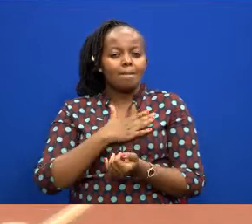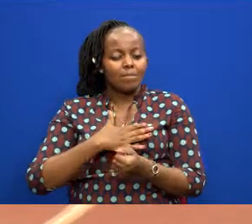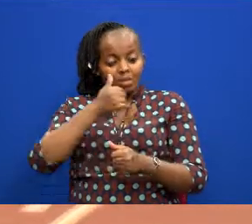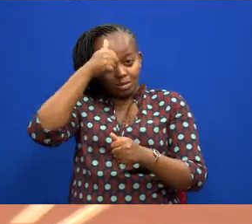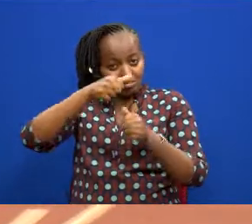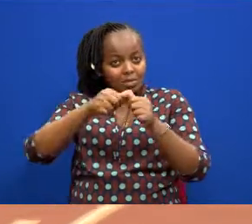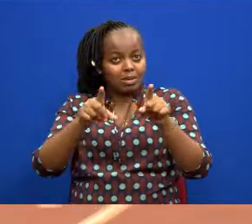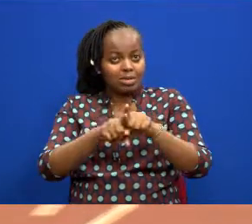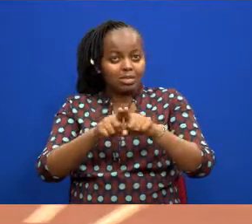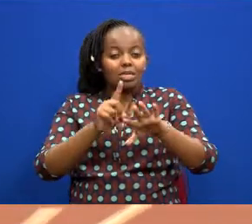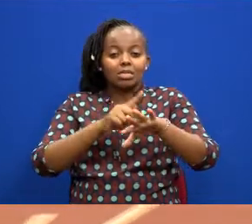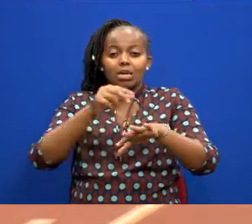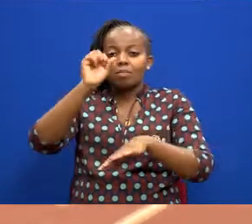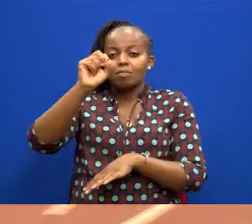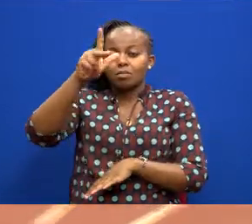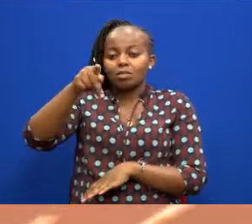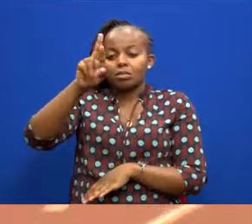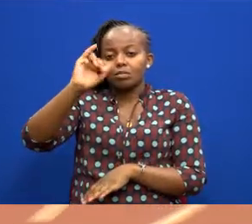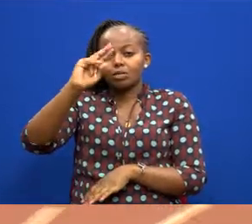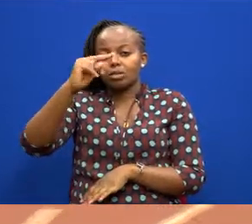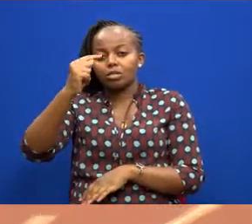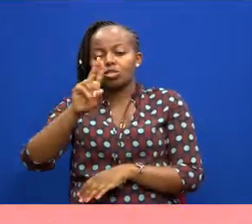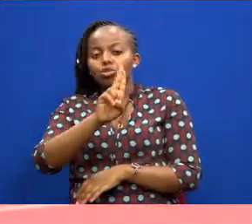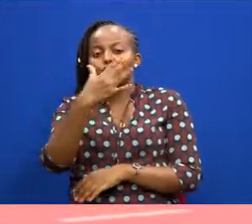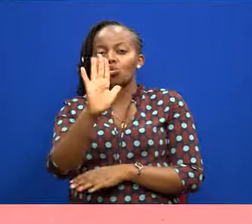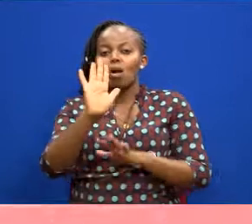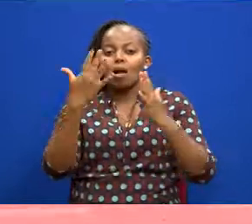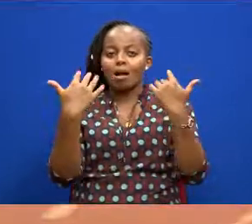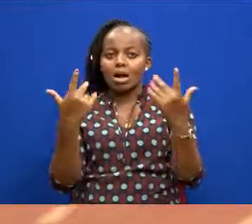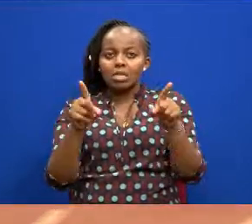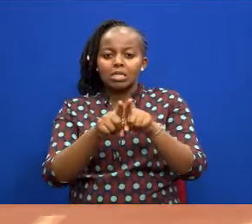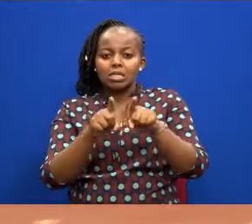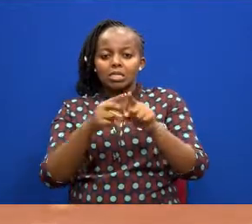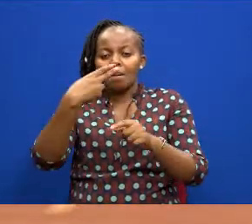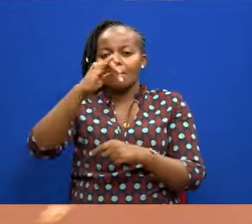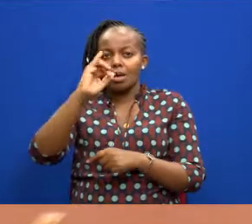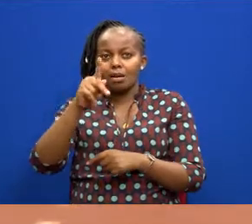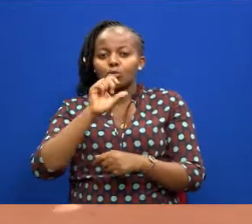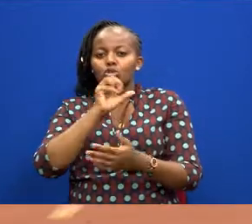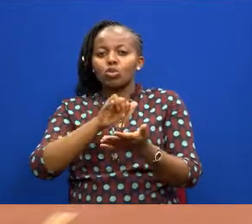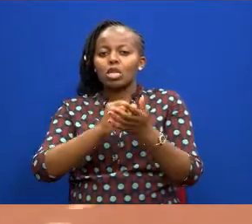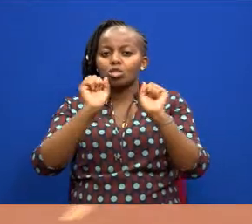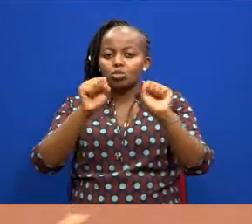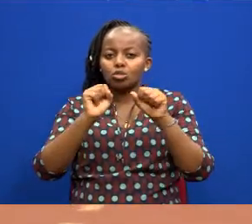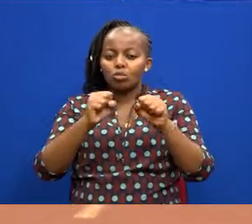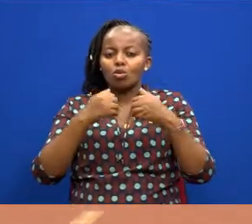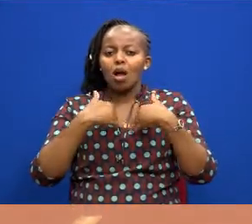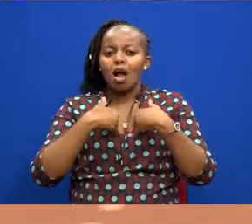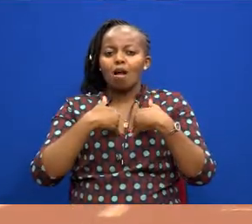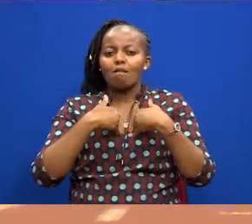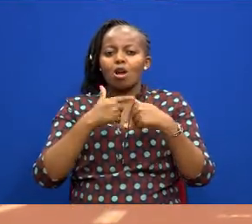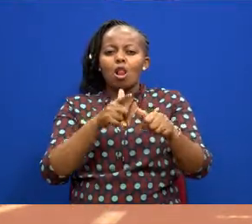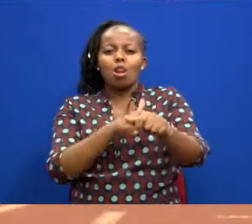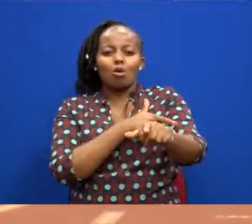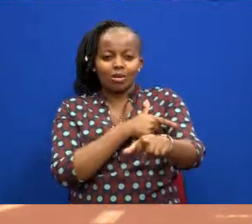Please do remember that when you're sprinting, you're using your hands, you're flexing your hip up so that you're able to make longer